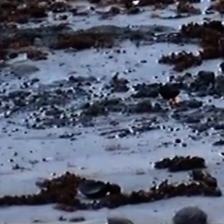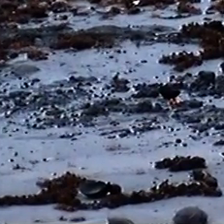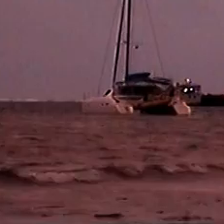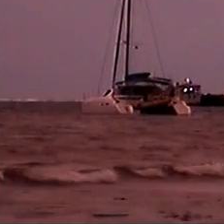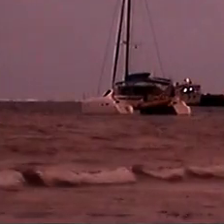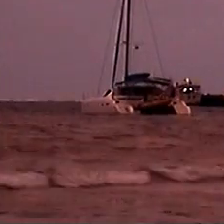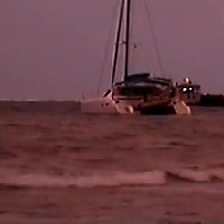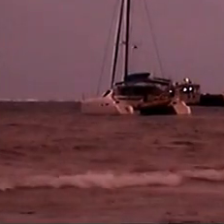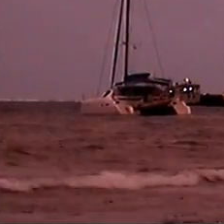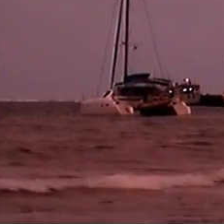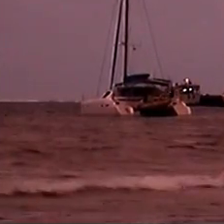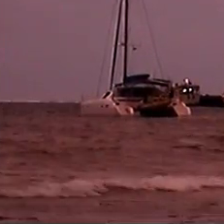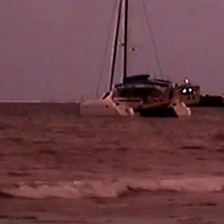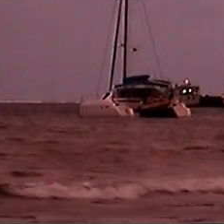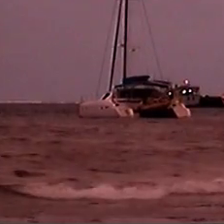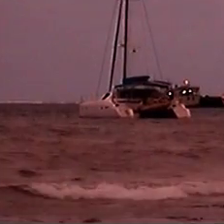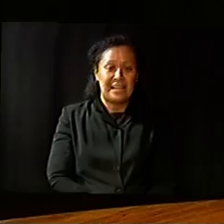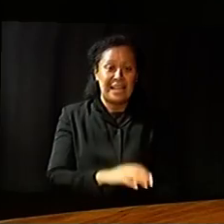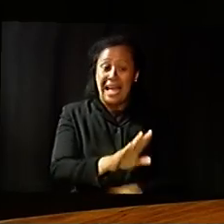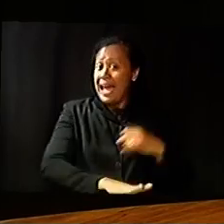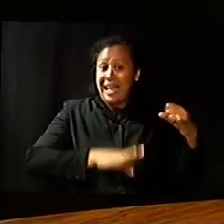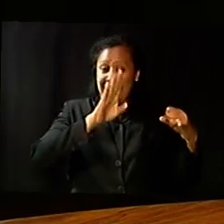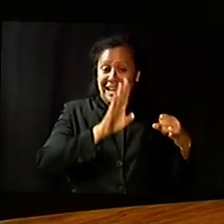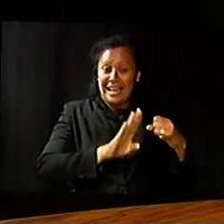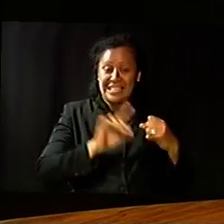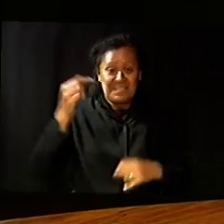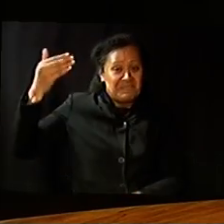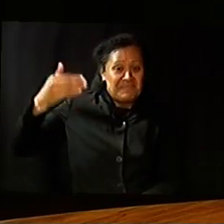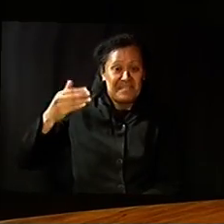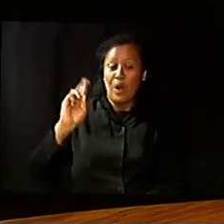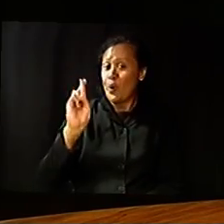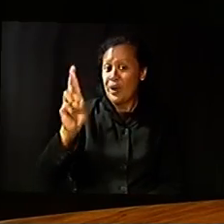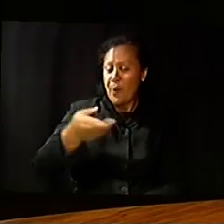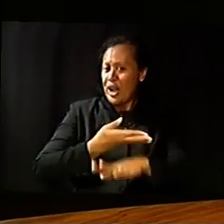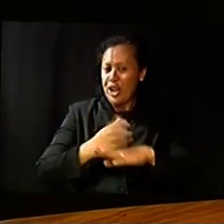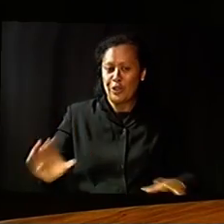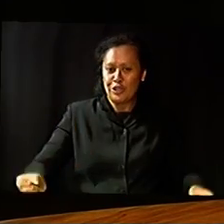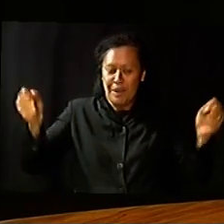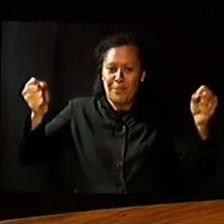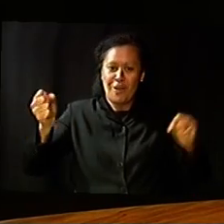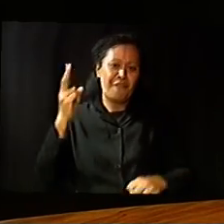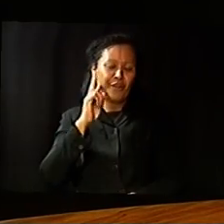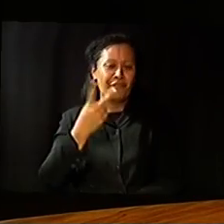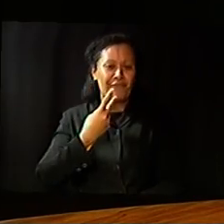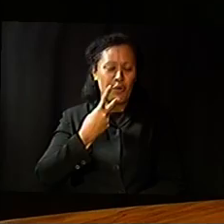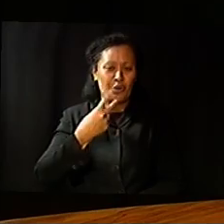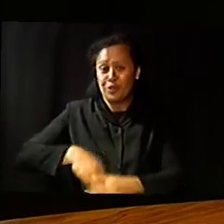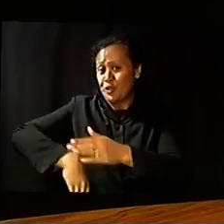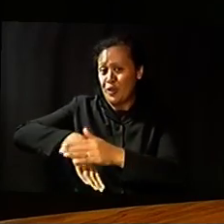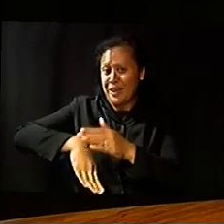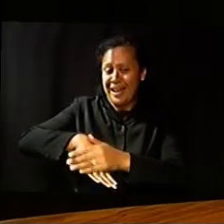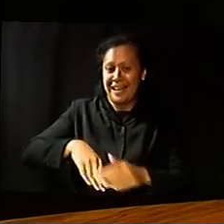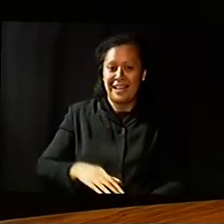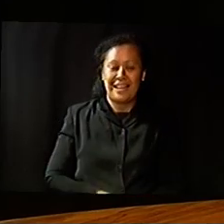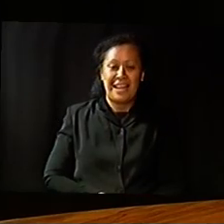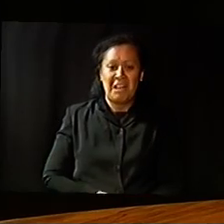Vanua Levu and Lau later this year. And finally this evening, Rewa is the new champion of the Vodafone FijiFAC soccer